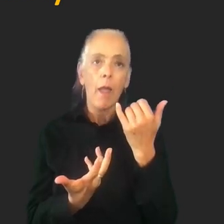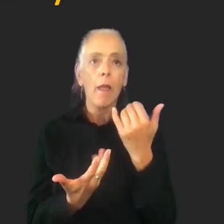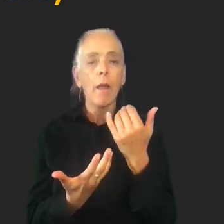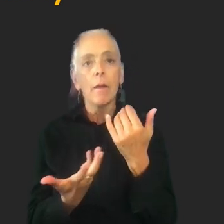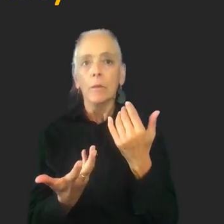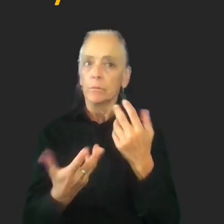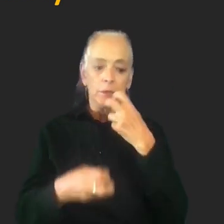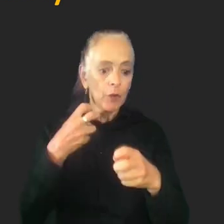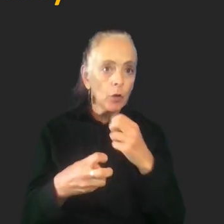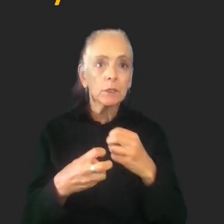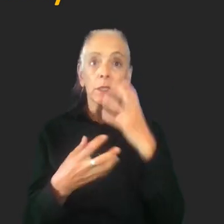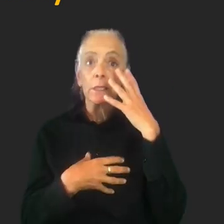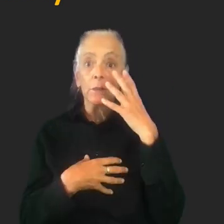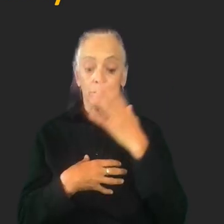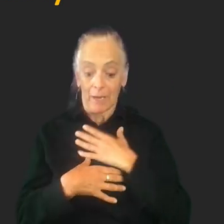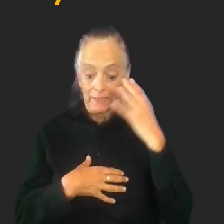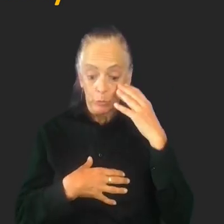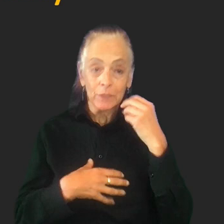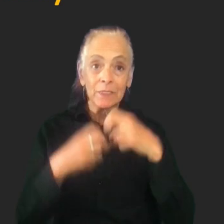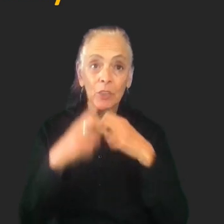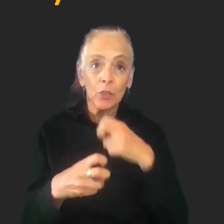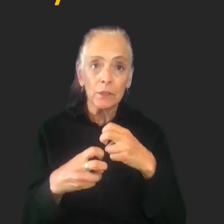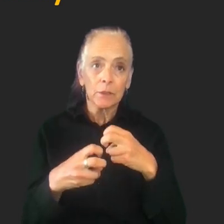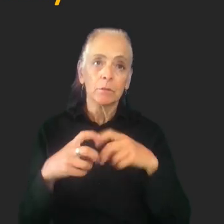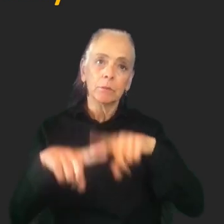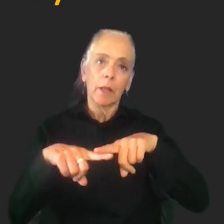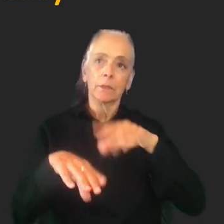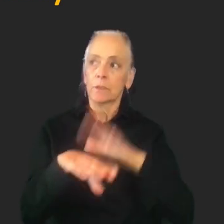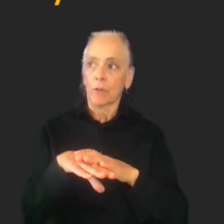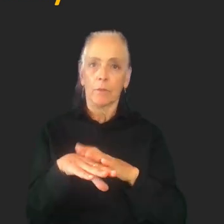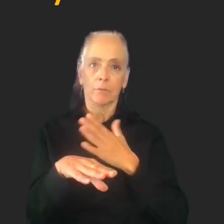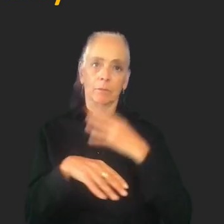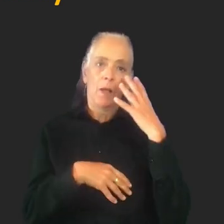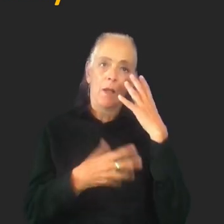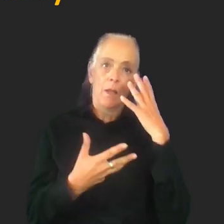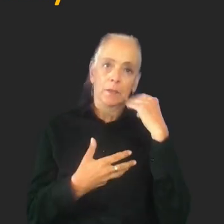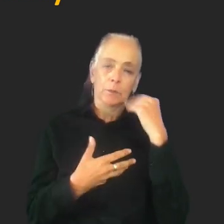is relative to the person playing and humans are a pretty varied bunch